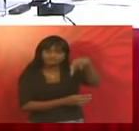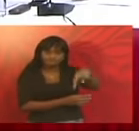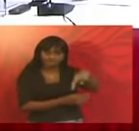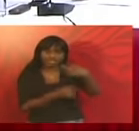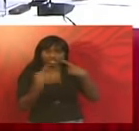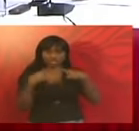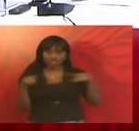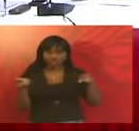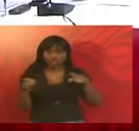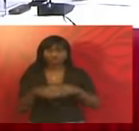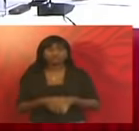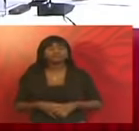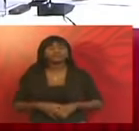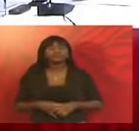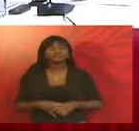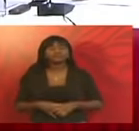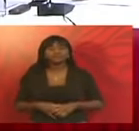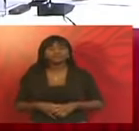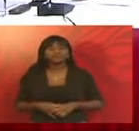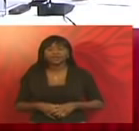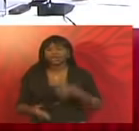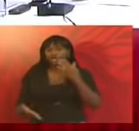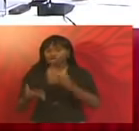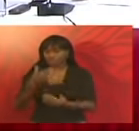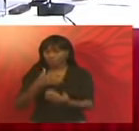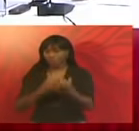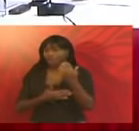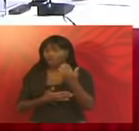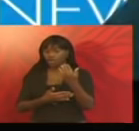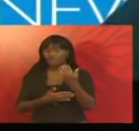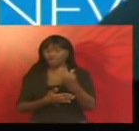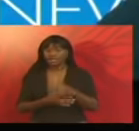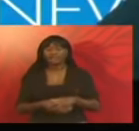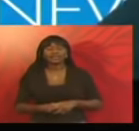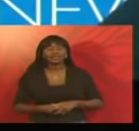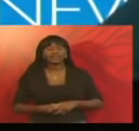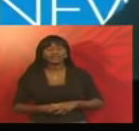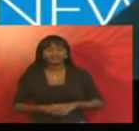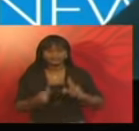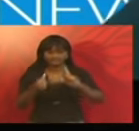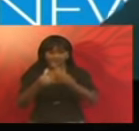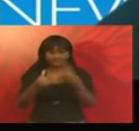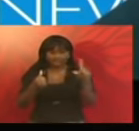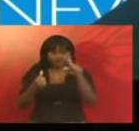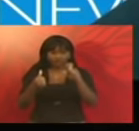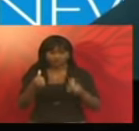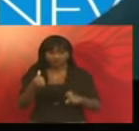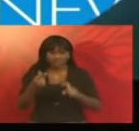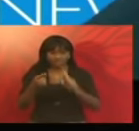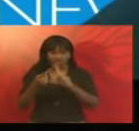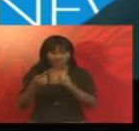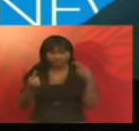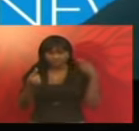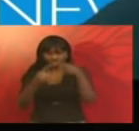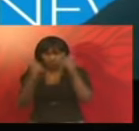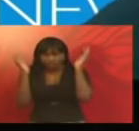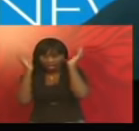azpnews.com. We're ready for your questions. Good morning, Private Harry, azpnews.com. My first question for Dr. Hines. Dr. Hines,